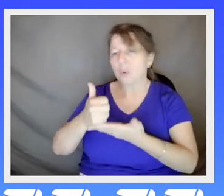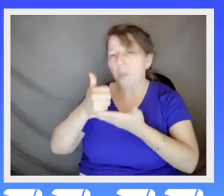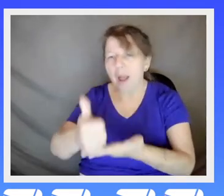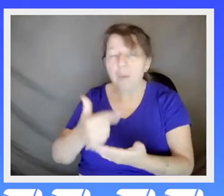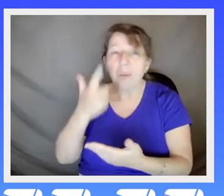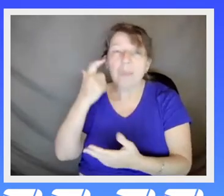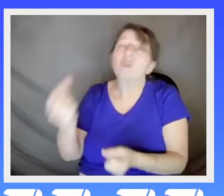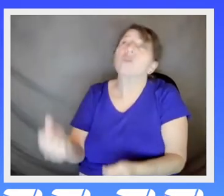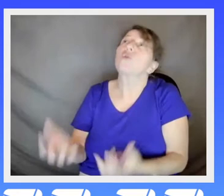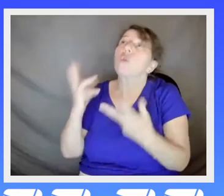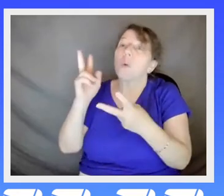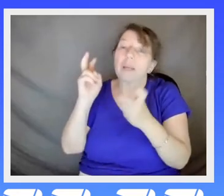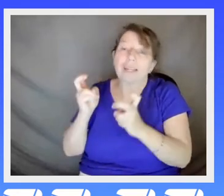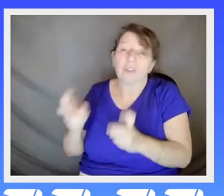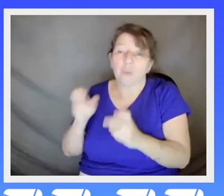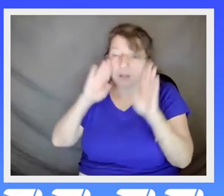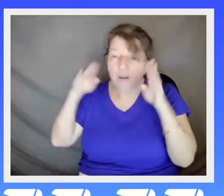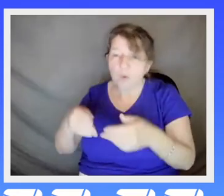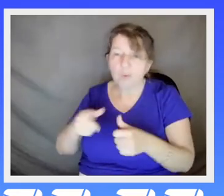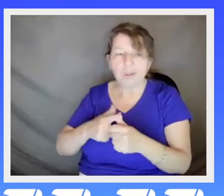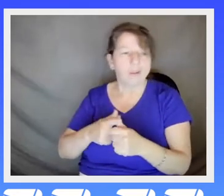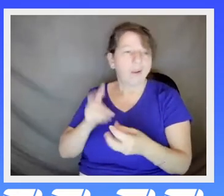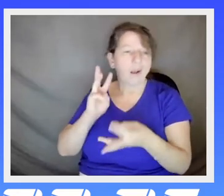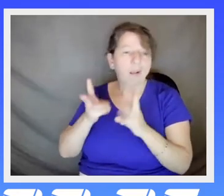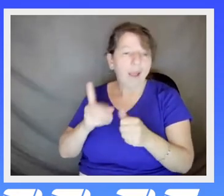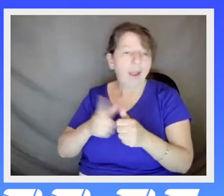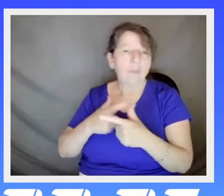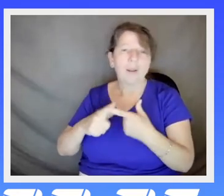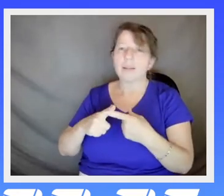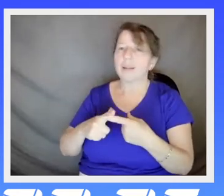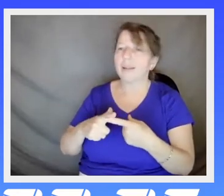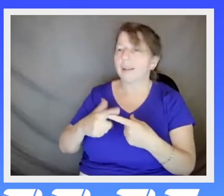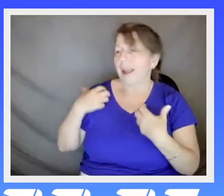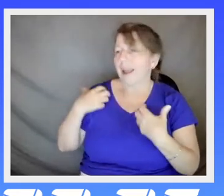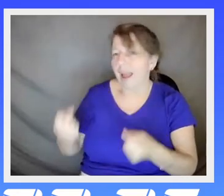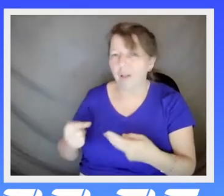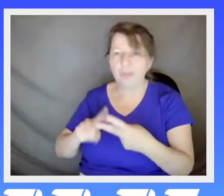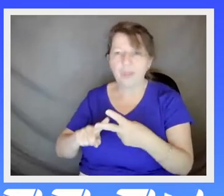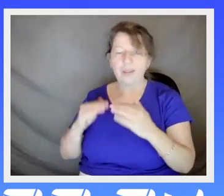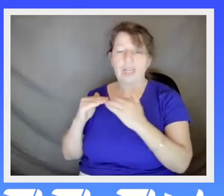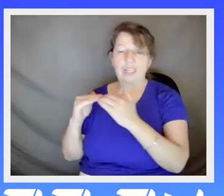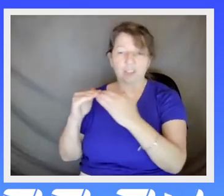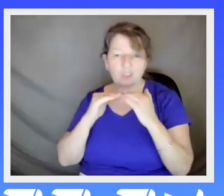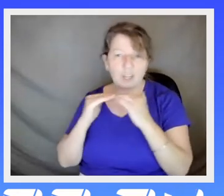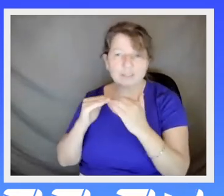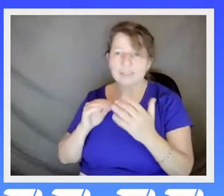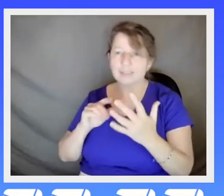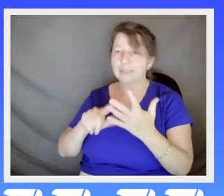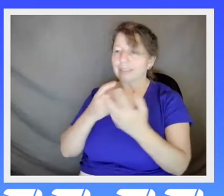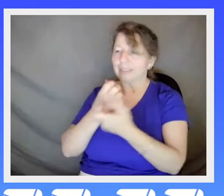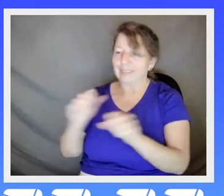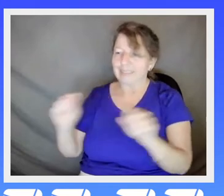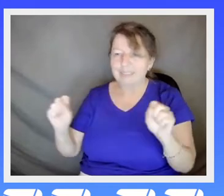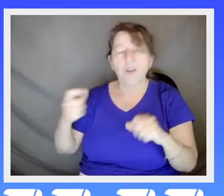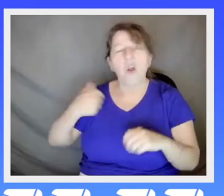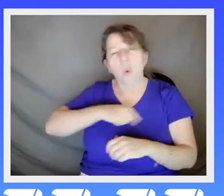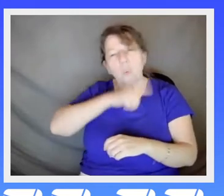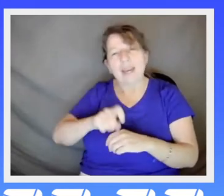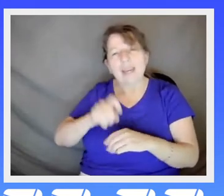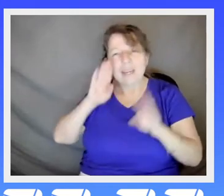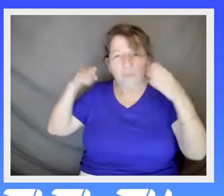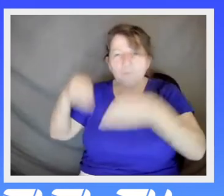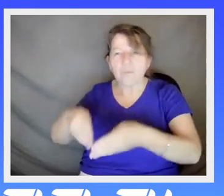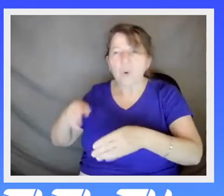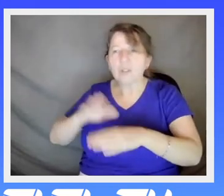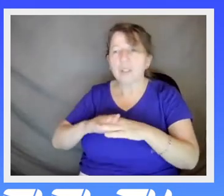housing, safety, health, justice. We need to reform the larger structures within our sphere. Boston is one of the